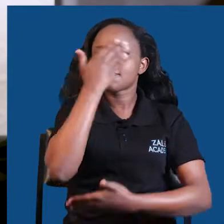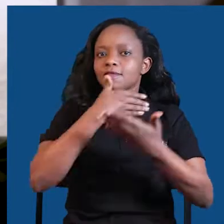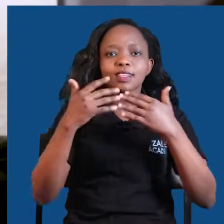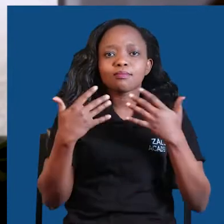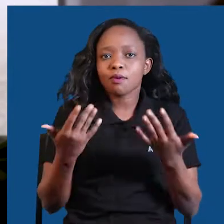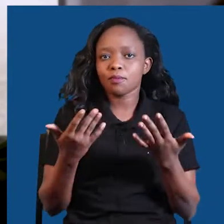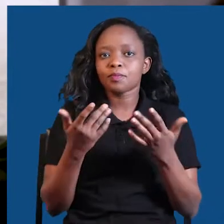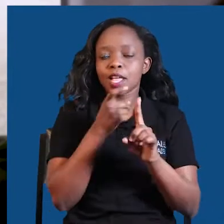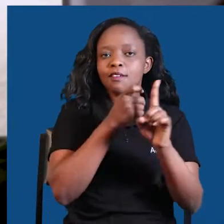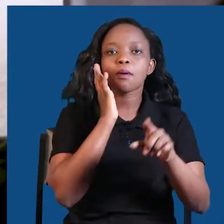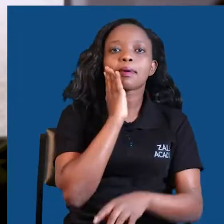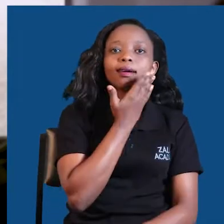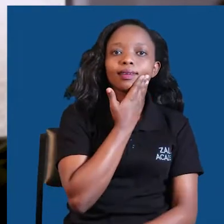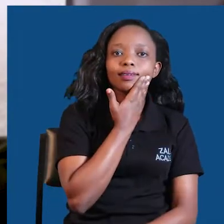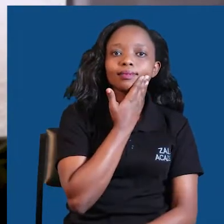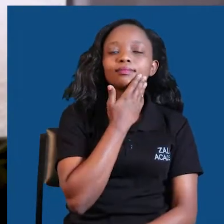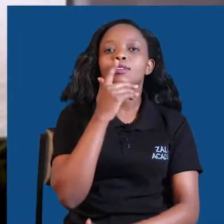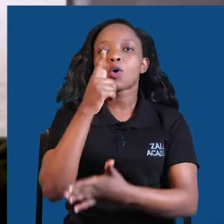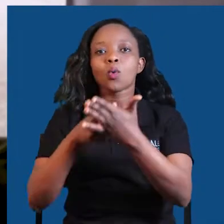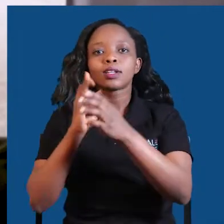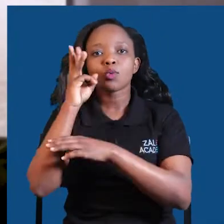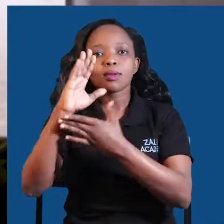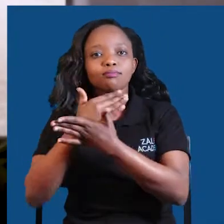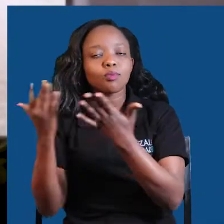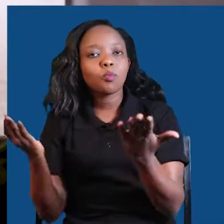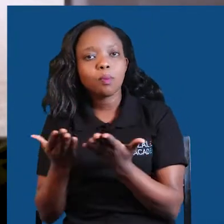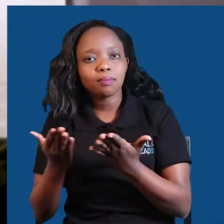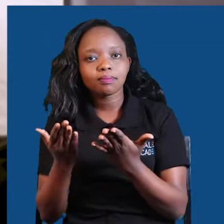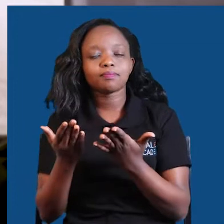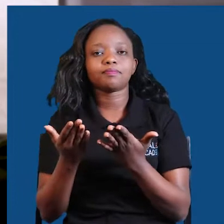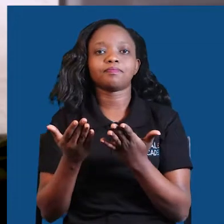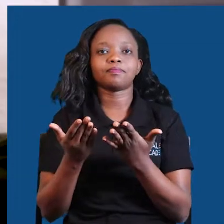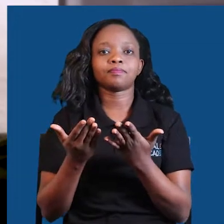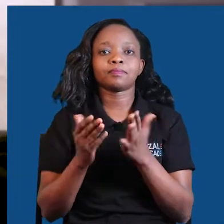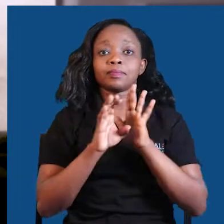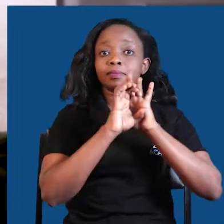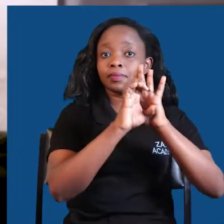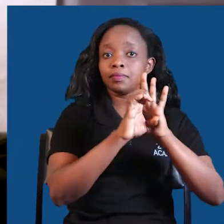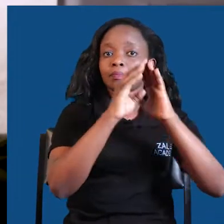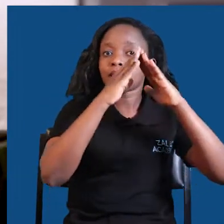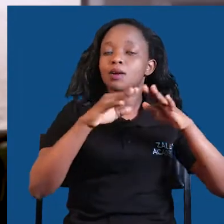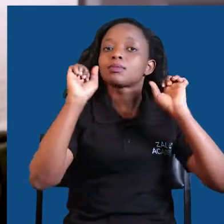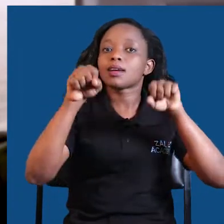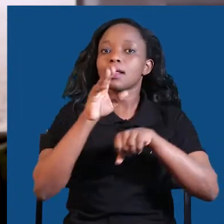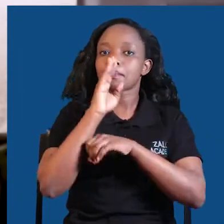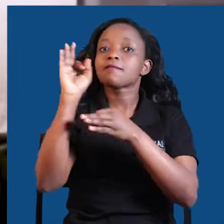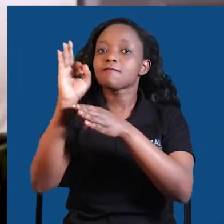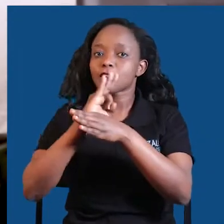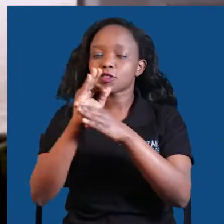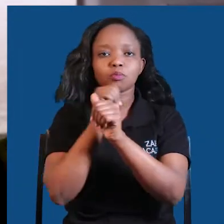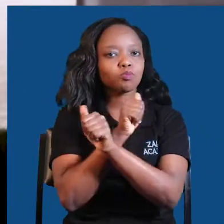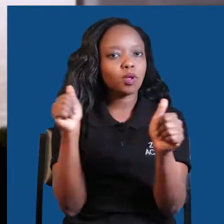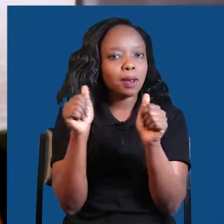like. That is from the colors, from what will go where, something like that. For example, a house can be